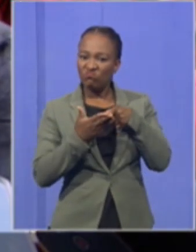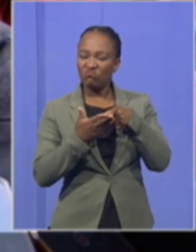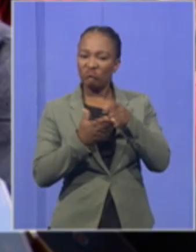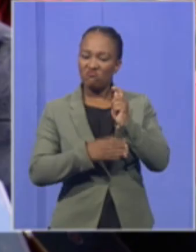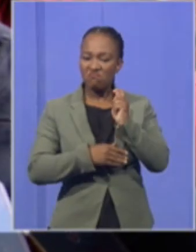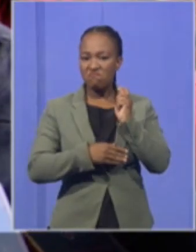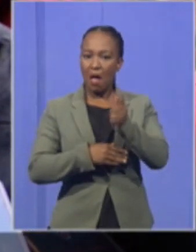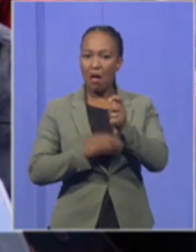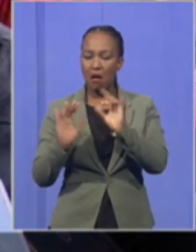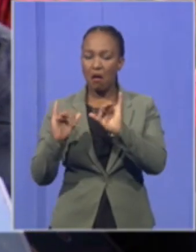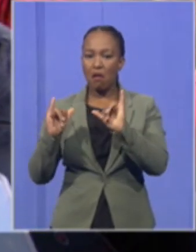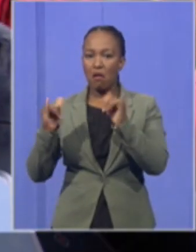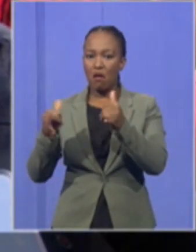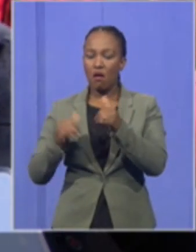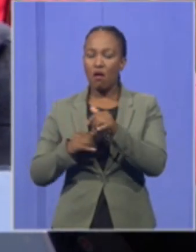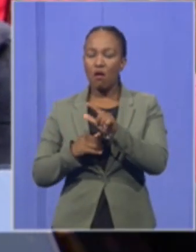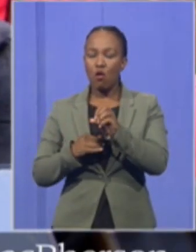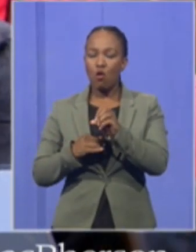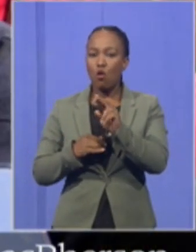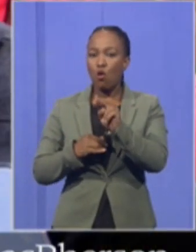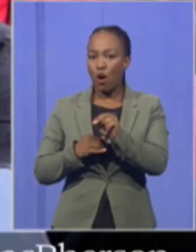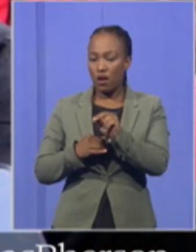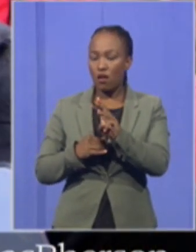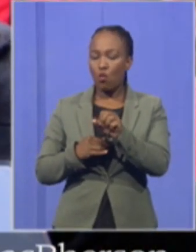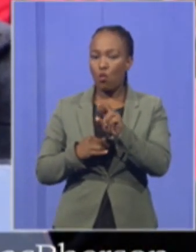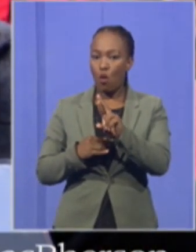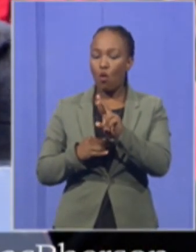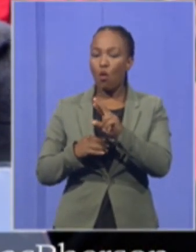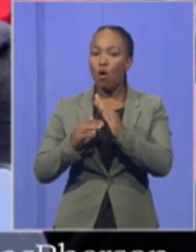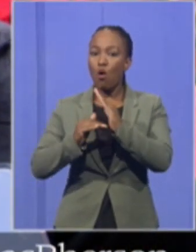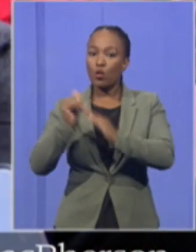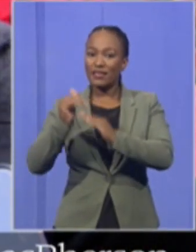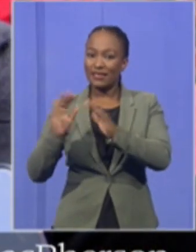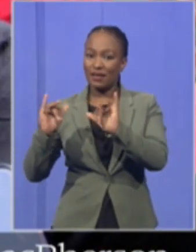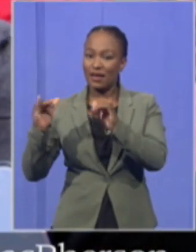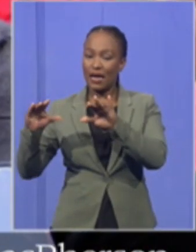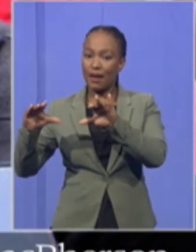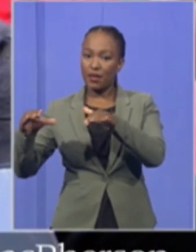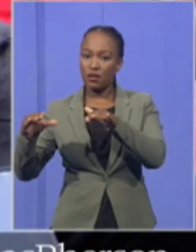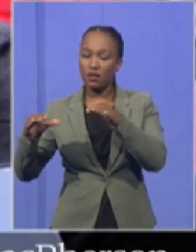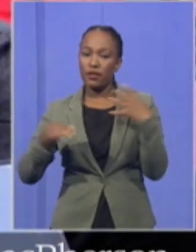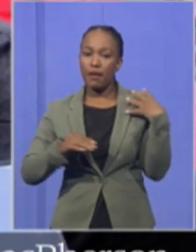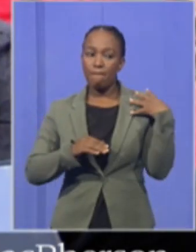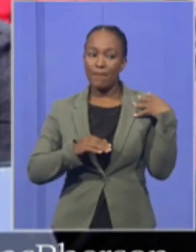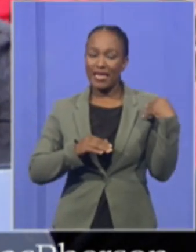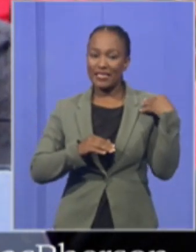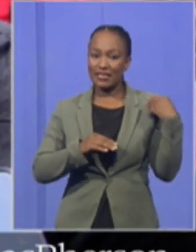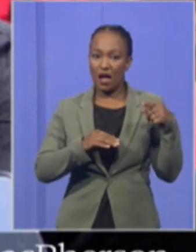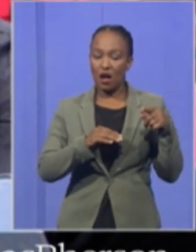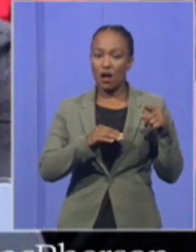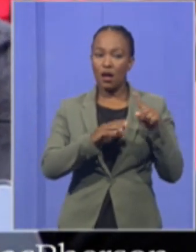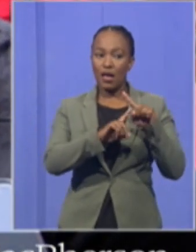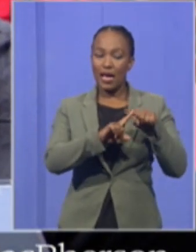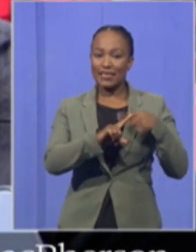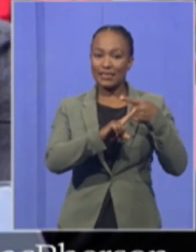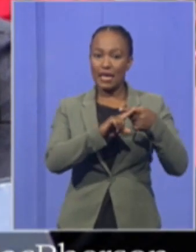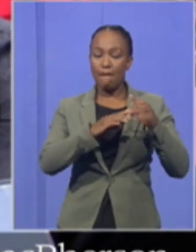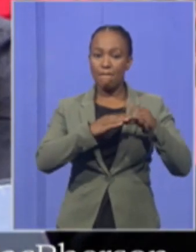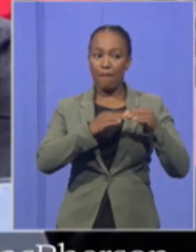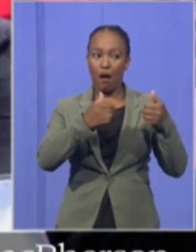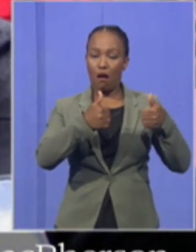specific contractor called Londro Construction. Remember, the ministers, according to the members, executive members'